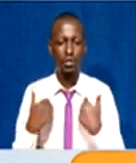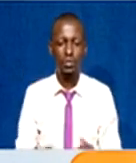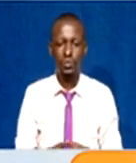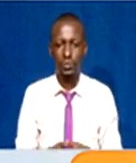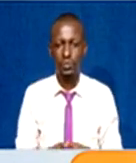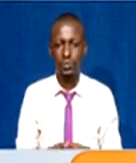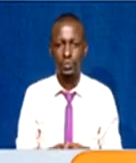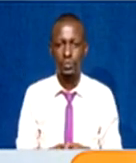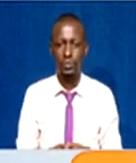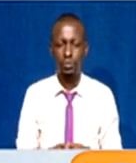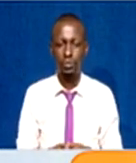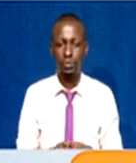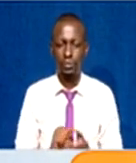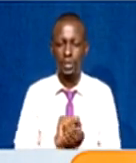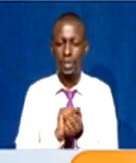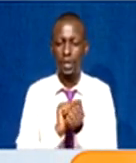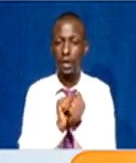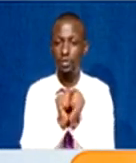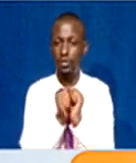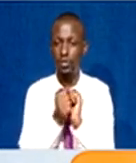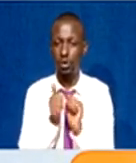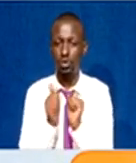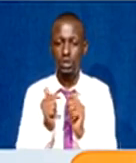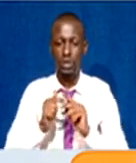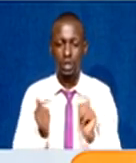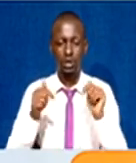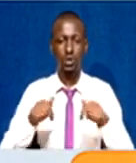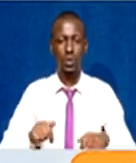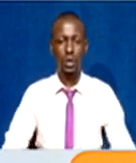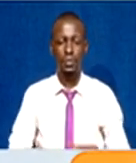That these reforms that we are introducing today